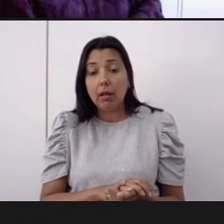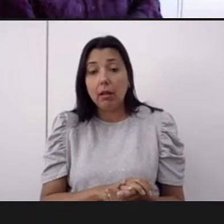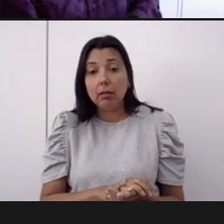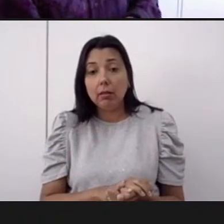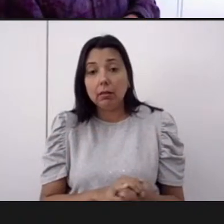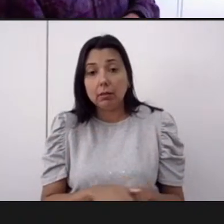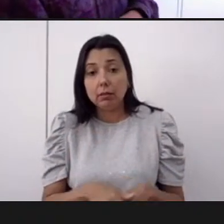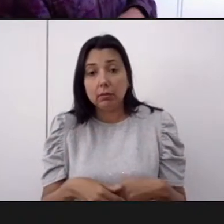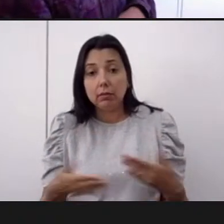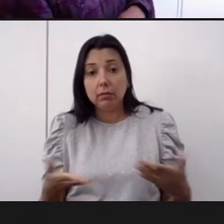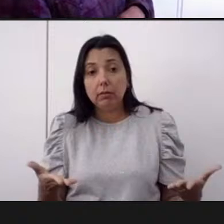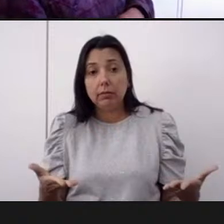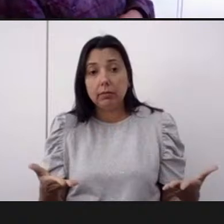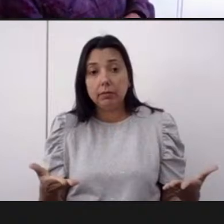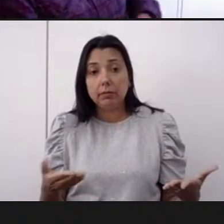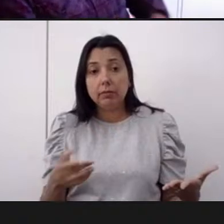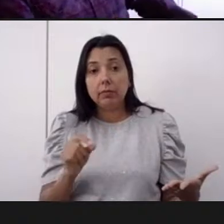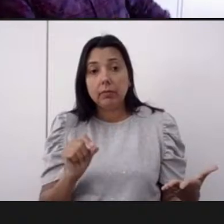guy, what's his name?